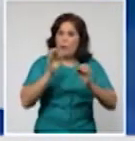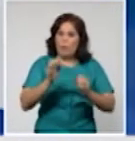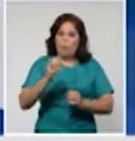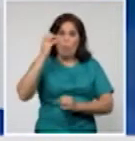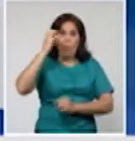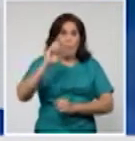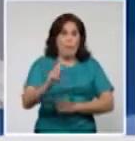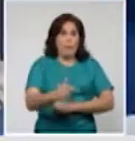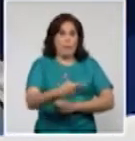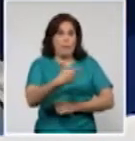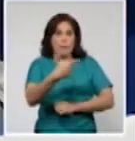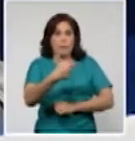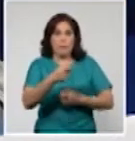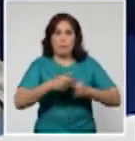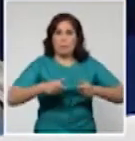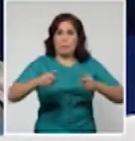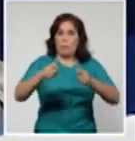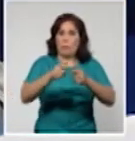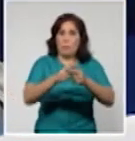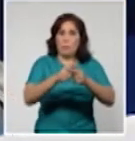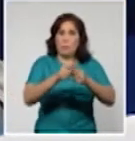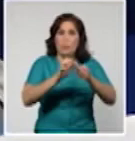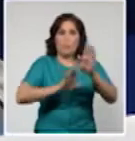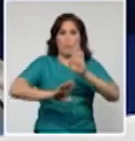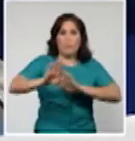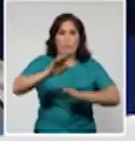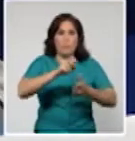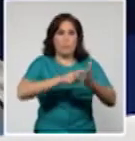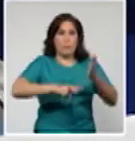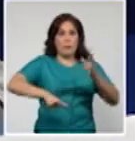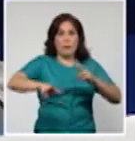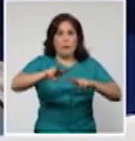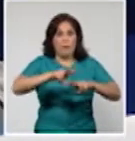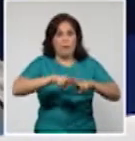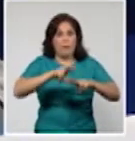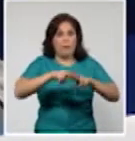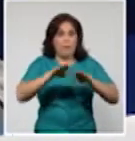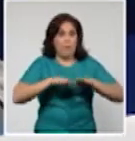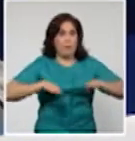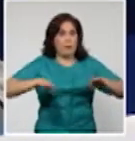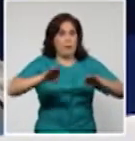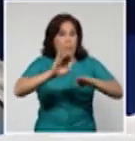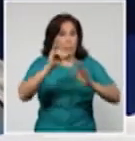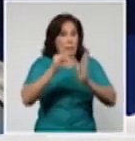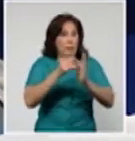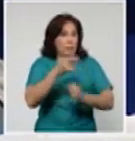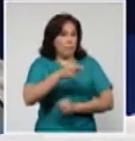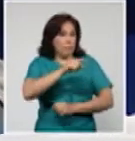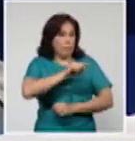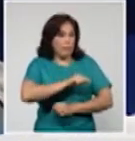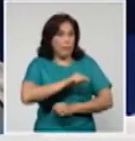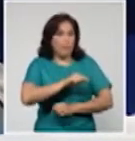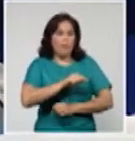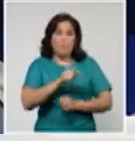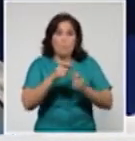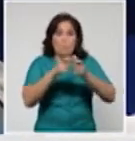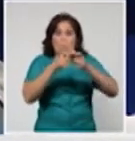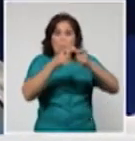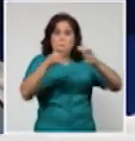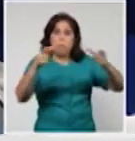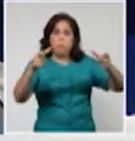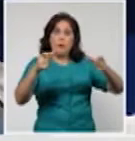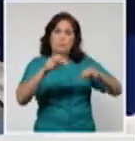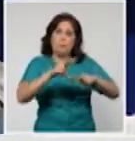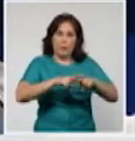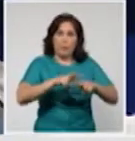Council during the Mesa Redonda program yesterday highlighted the high number of cases